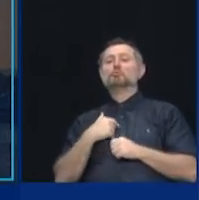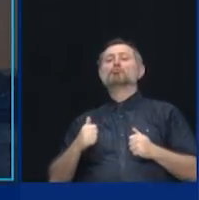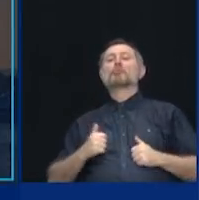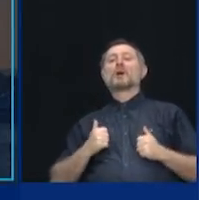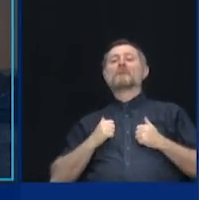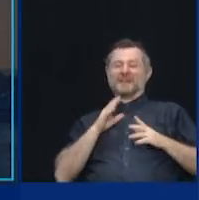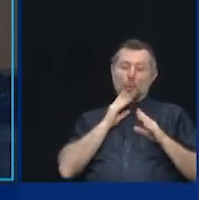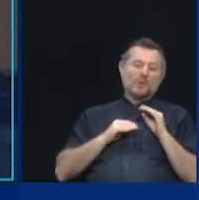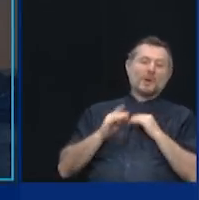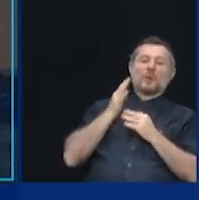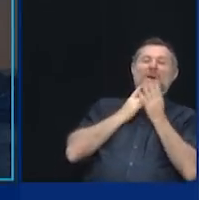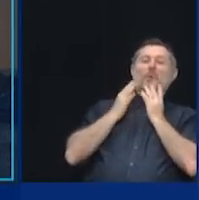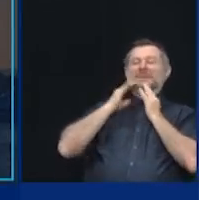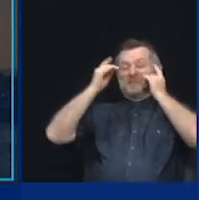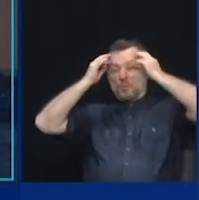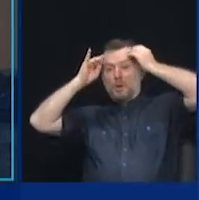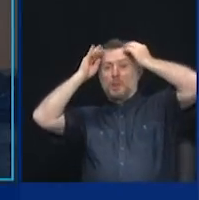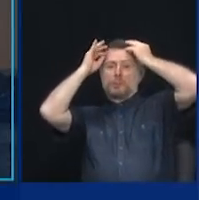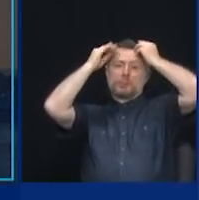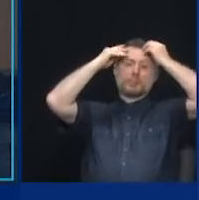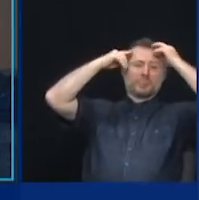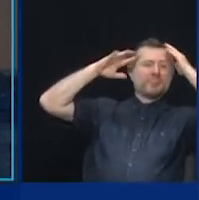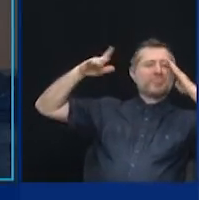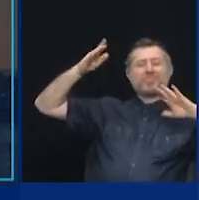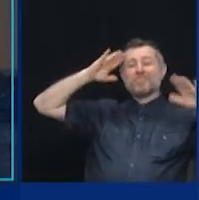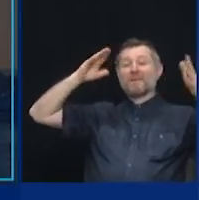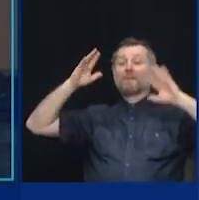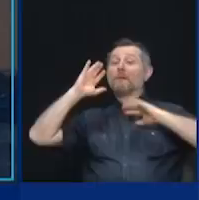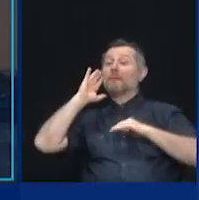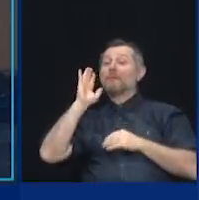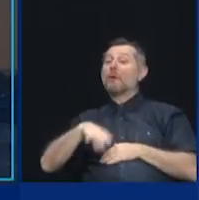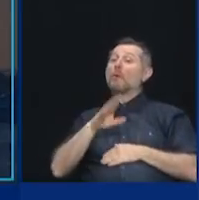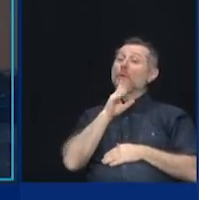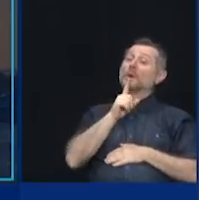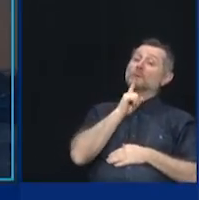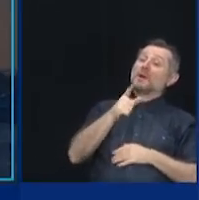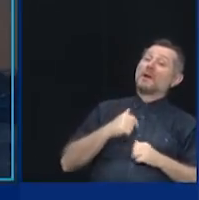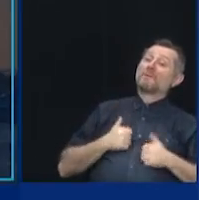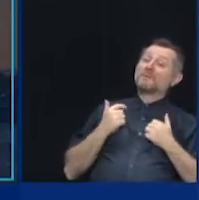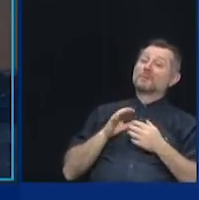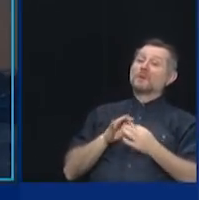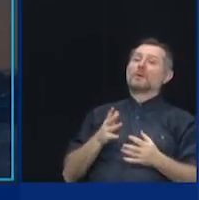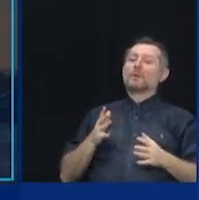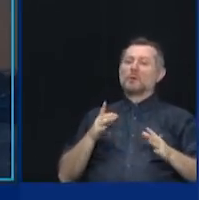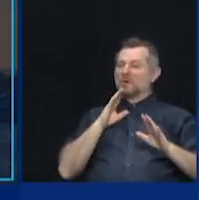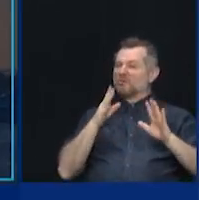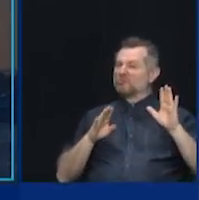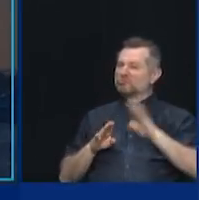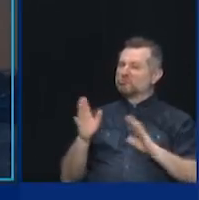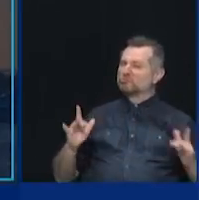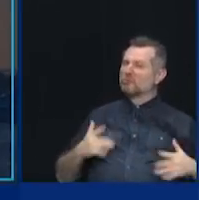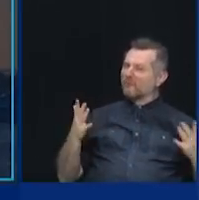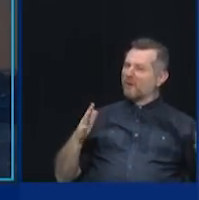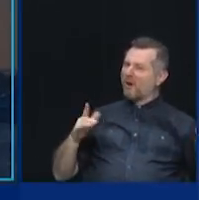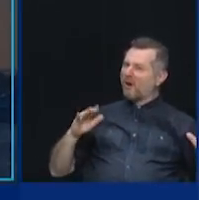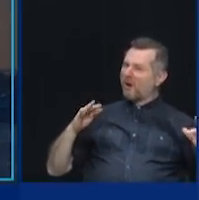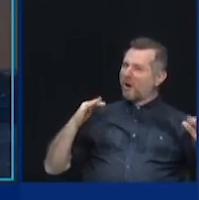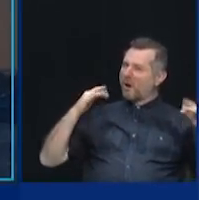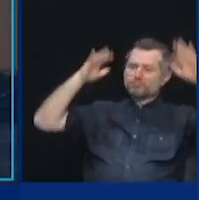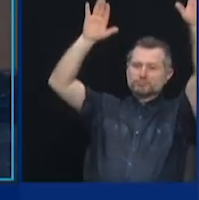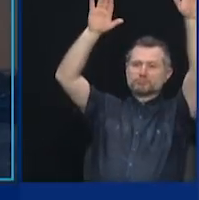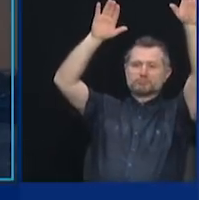surviving. Life is about thriving. Go reconnect. Enjoy